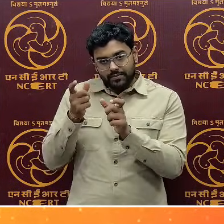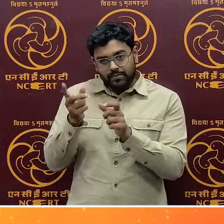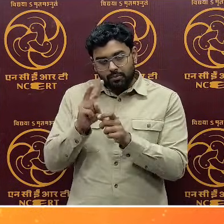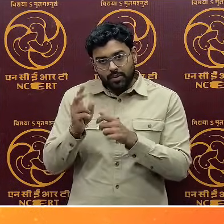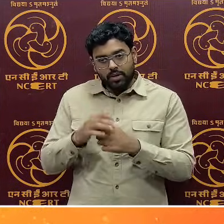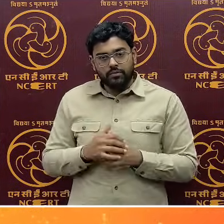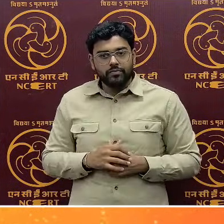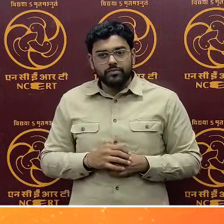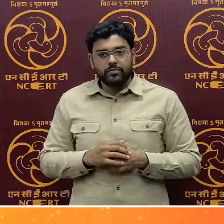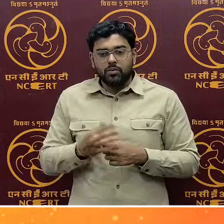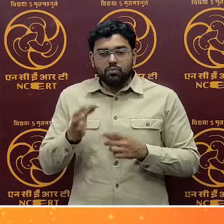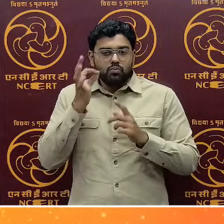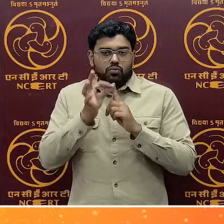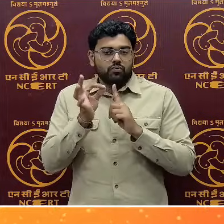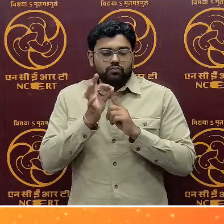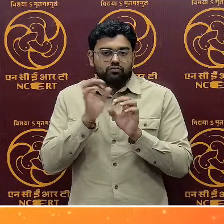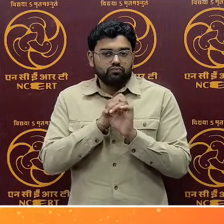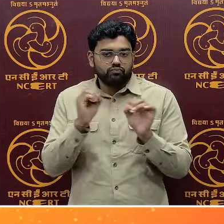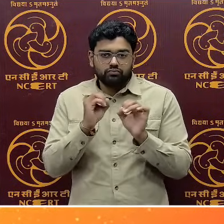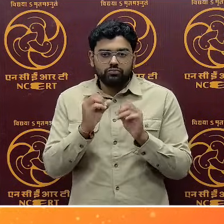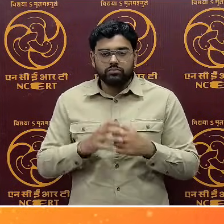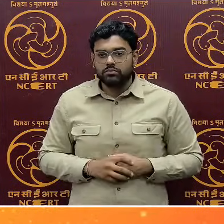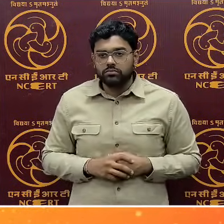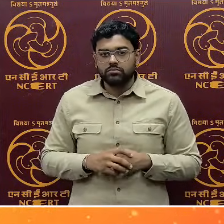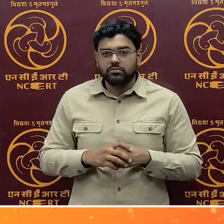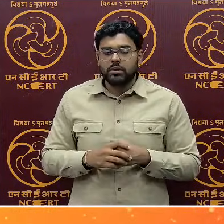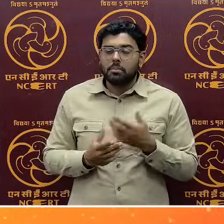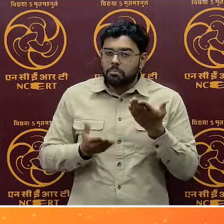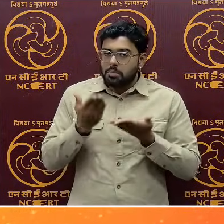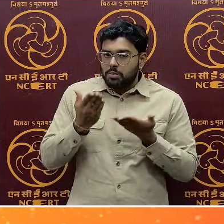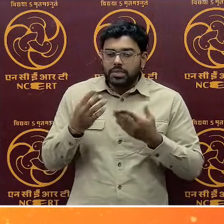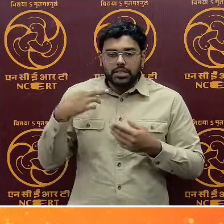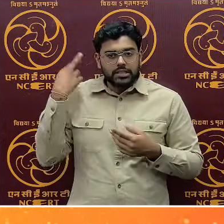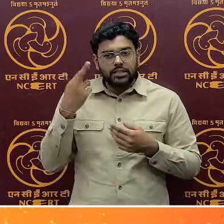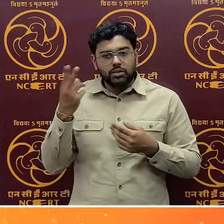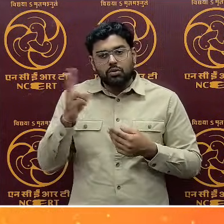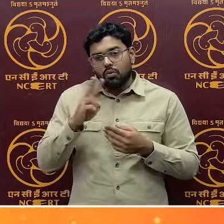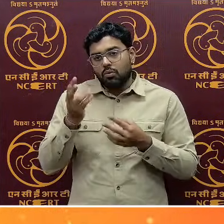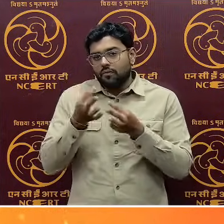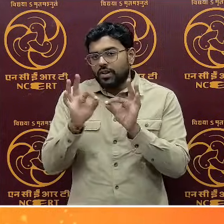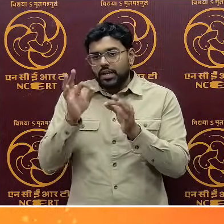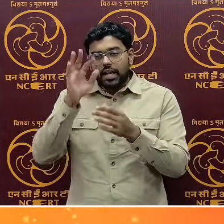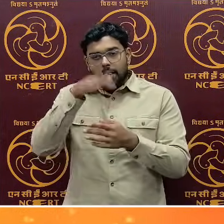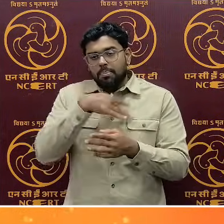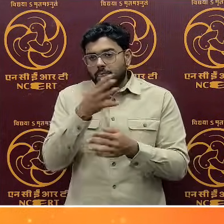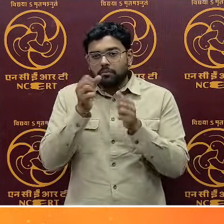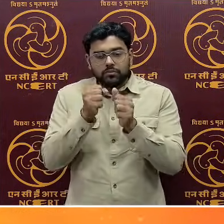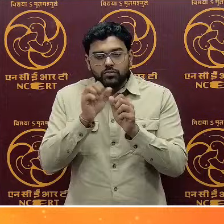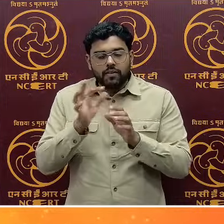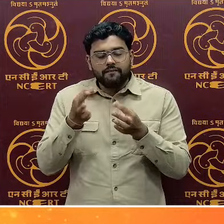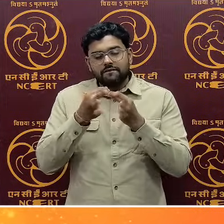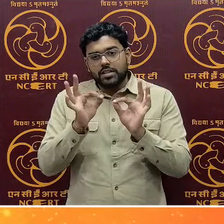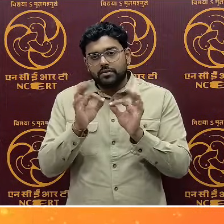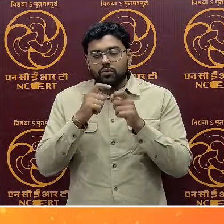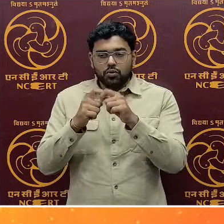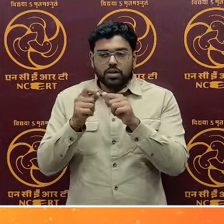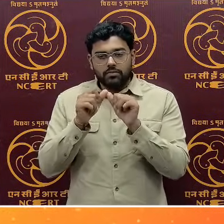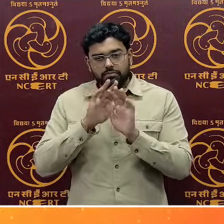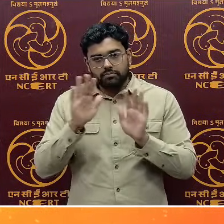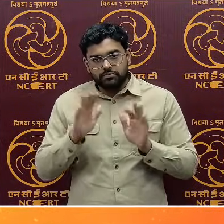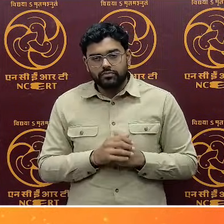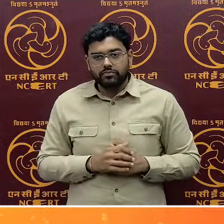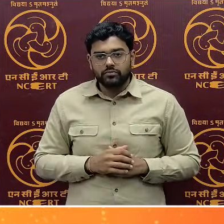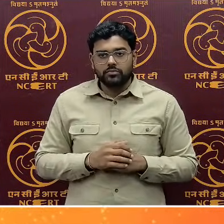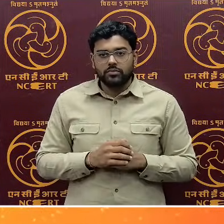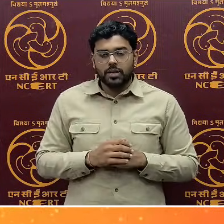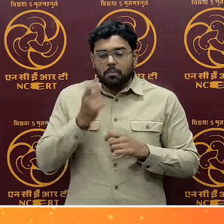wasn't any proof though. So, maybe that was the reason they were not arrested and they were just questioned.